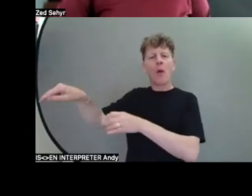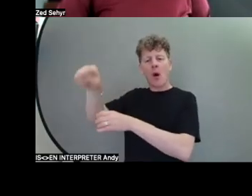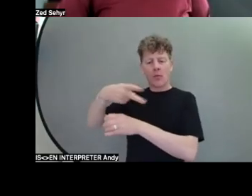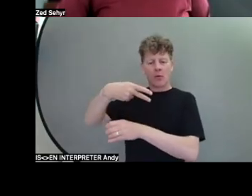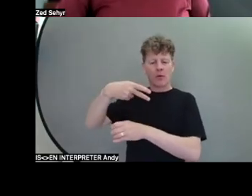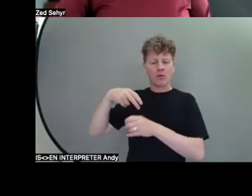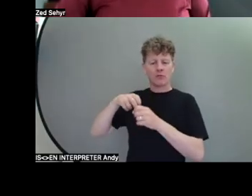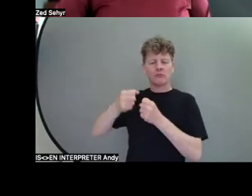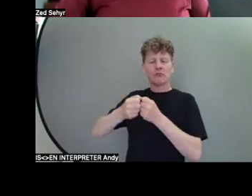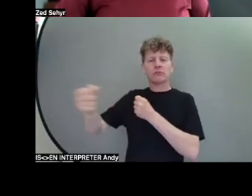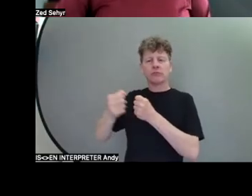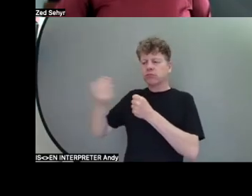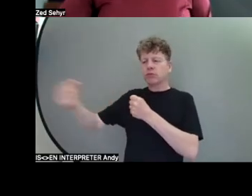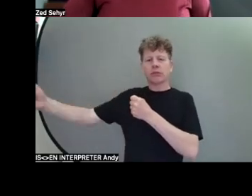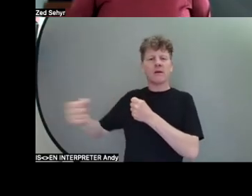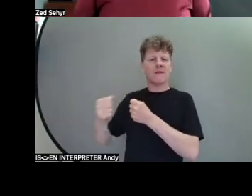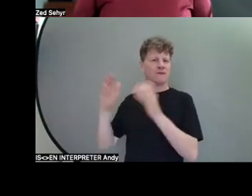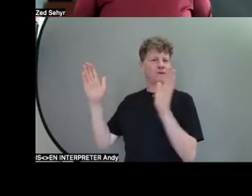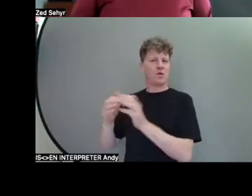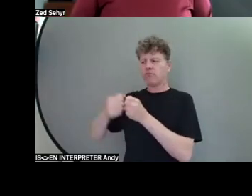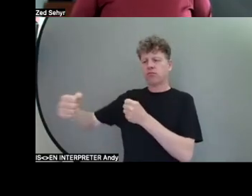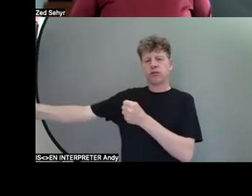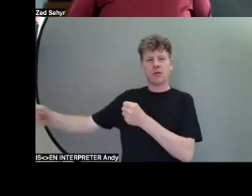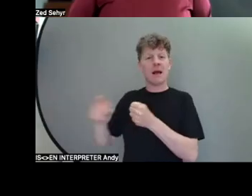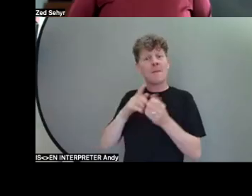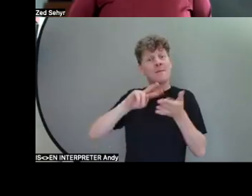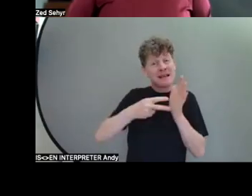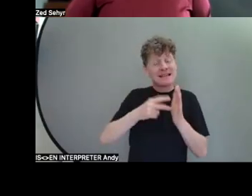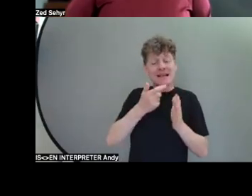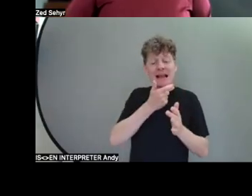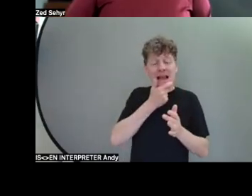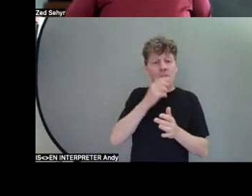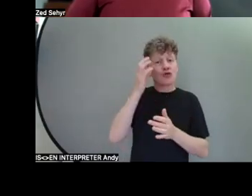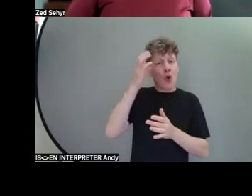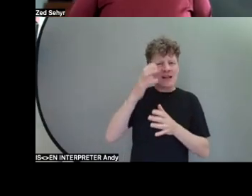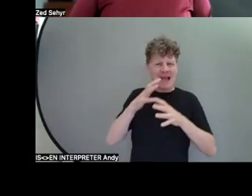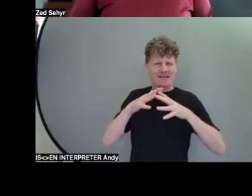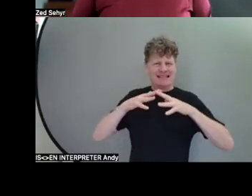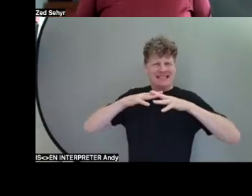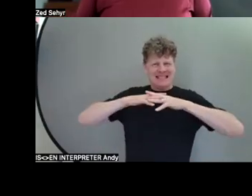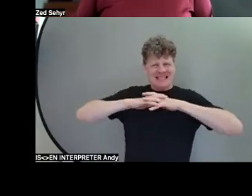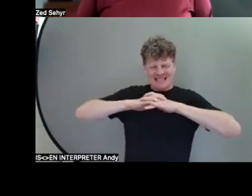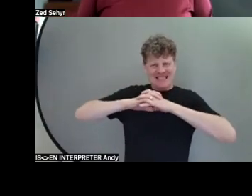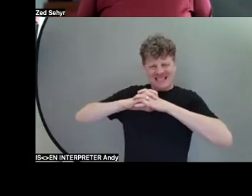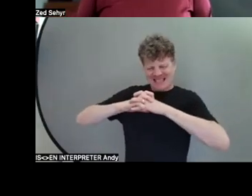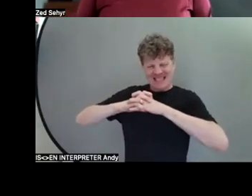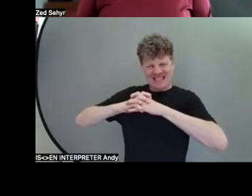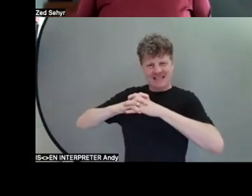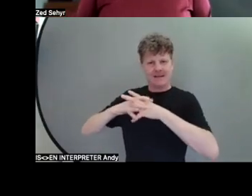lexicon. And it suggests that English concepts may be more densely interconnected overall than